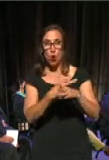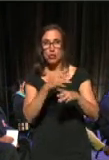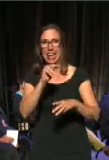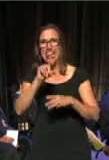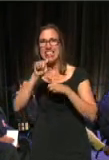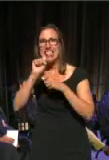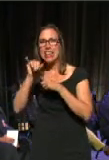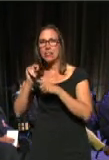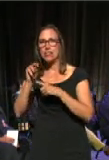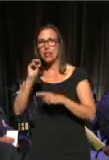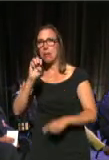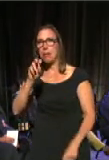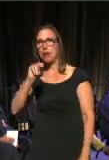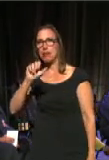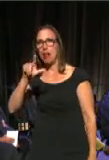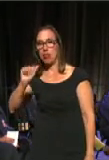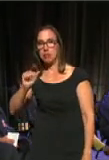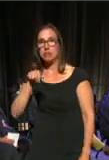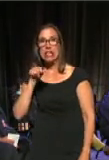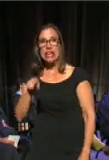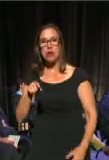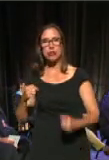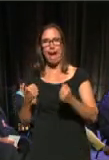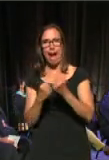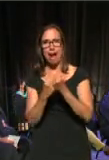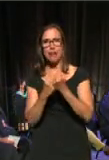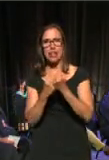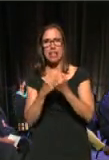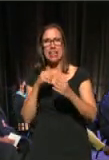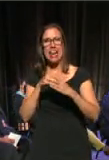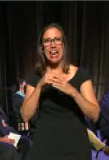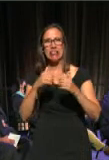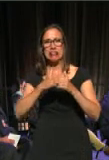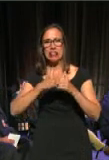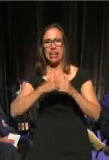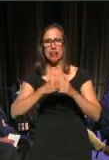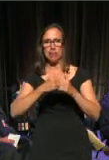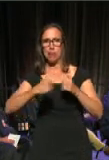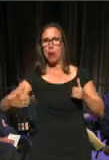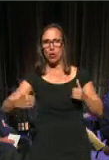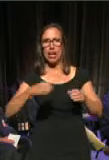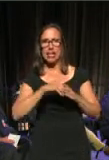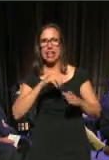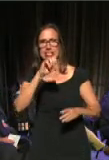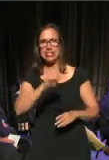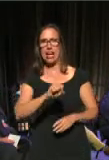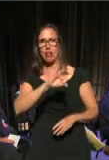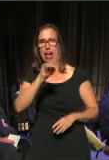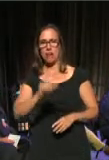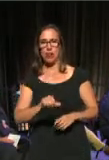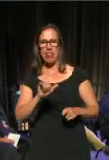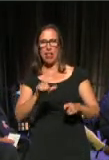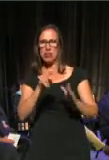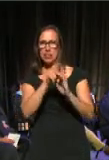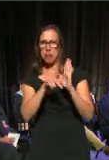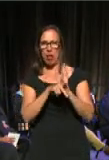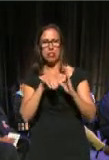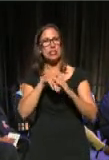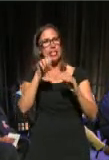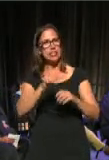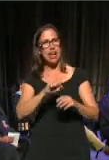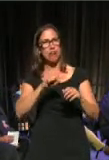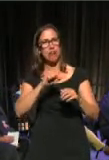Nelson Mandela. Nelson Mandela was an advocate to end apartheid in South Africa. Apartheid was a policy in South Africa